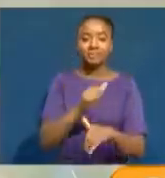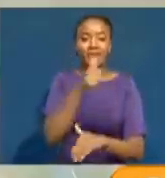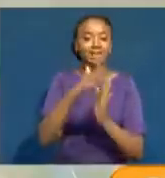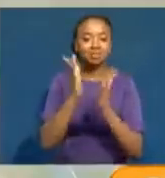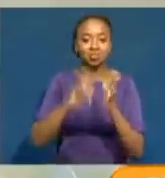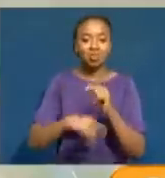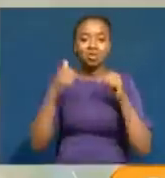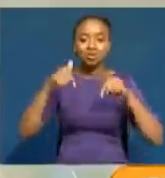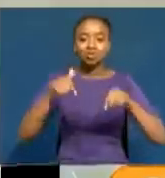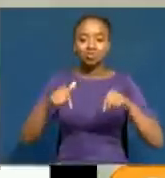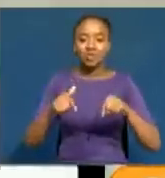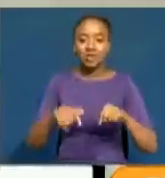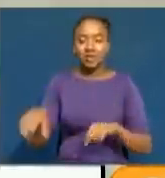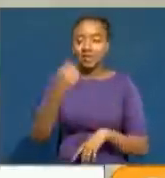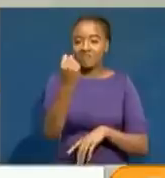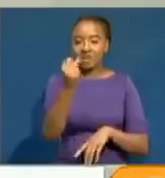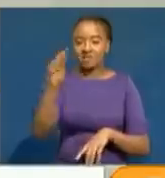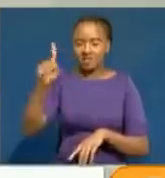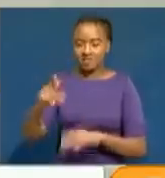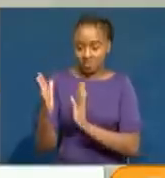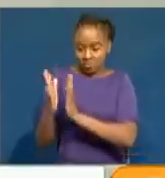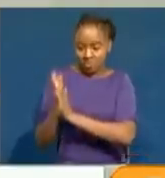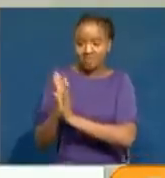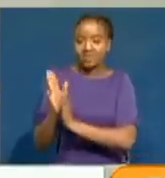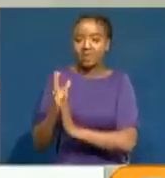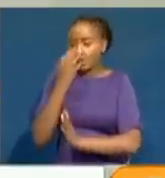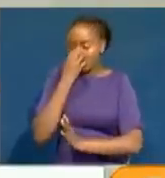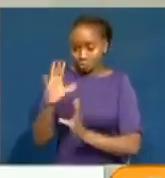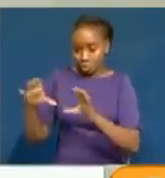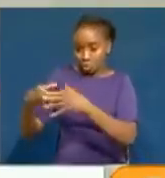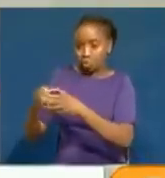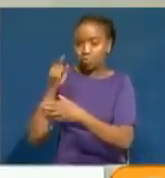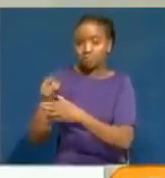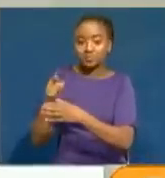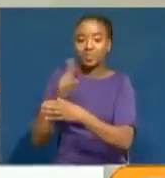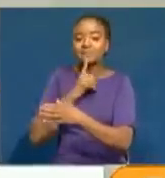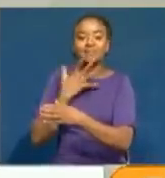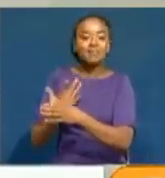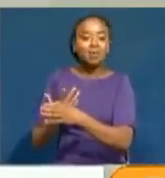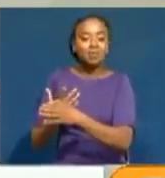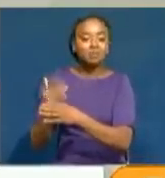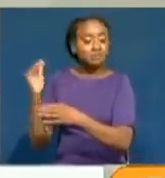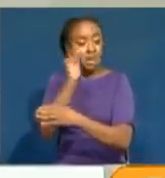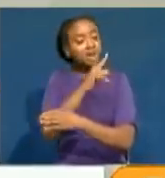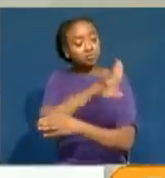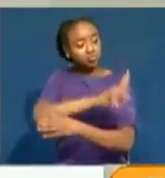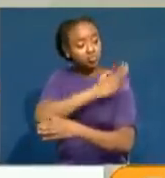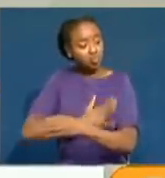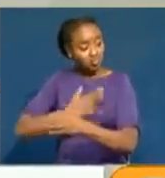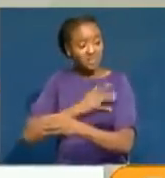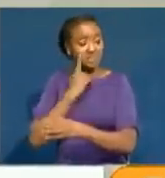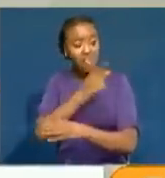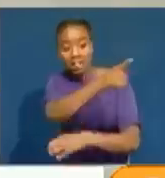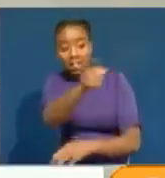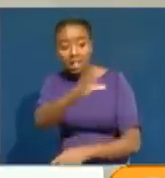Listen to this next story. Tonight, 5 MPs allied to Deputy President William Ruto's political axis are asking President Uhuru Kenyatta